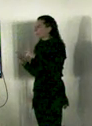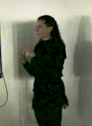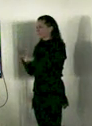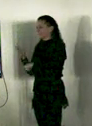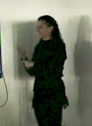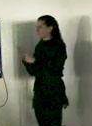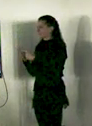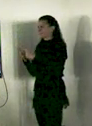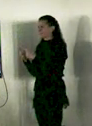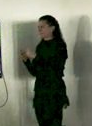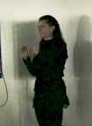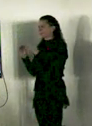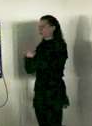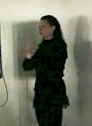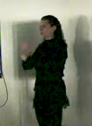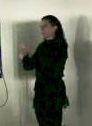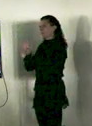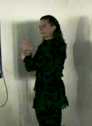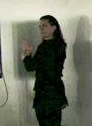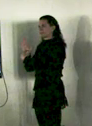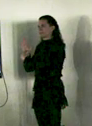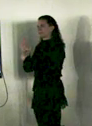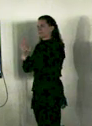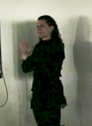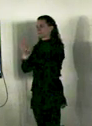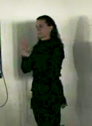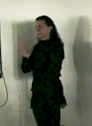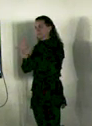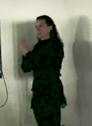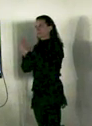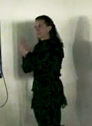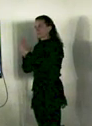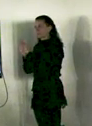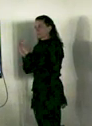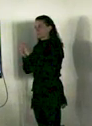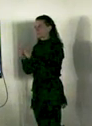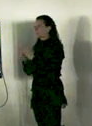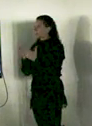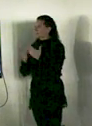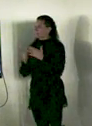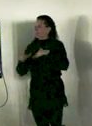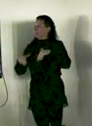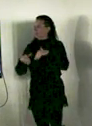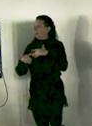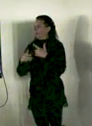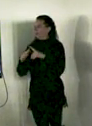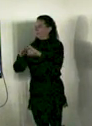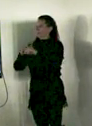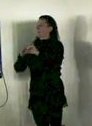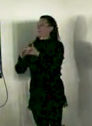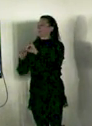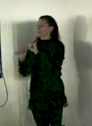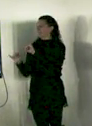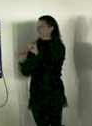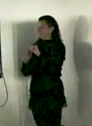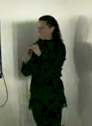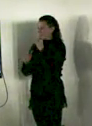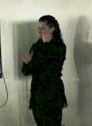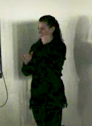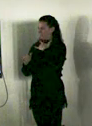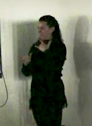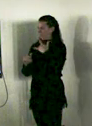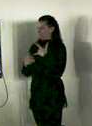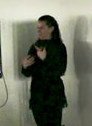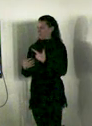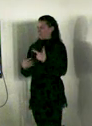they don't have the representation that they need, and they may have not had their Jason Brody moment yet, where they're realizing that something